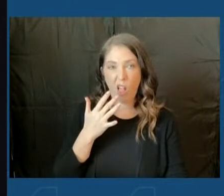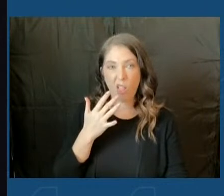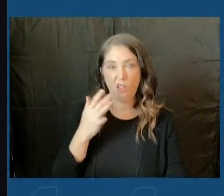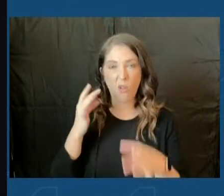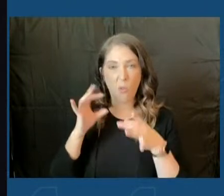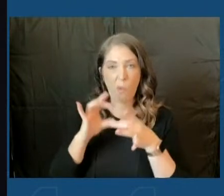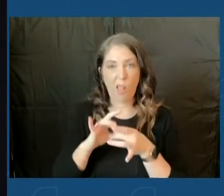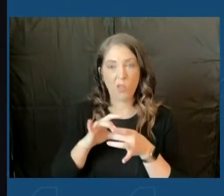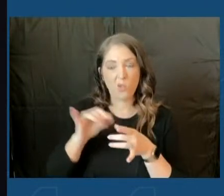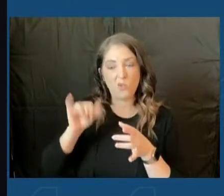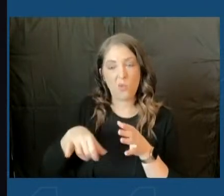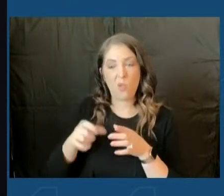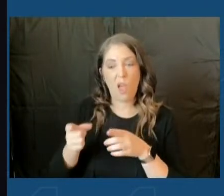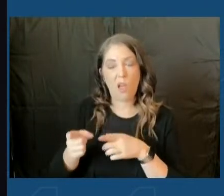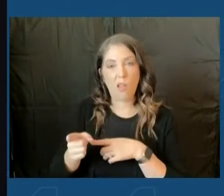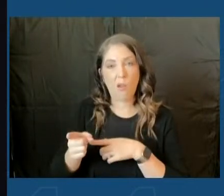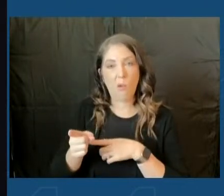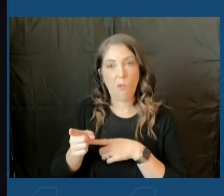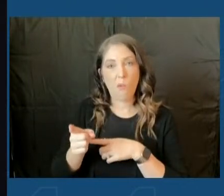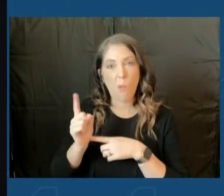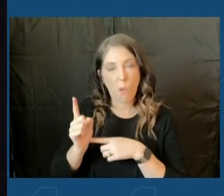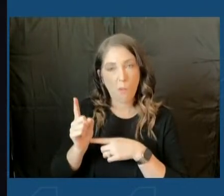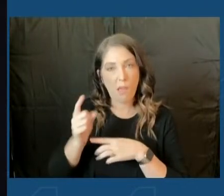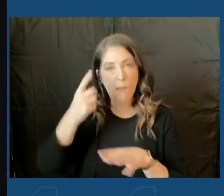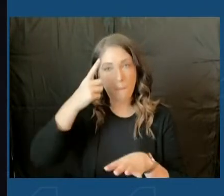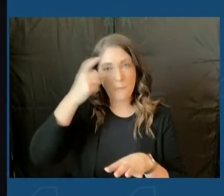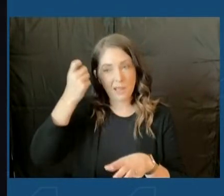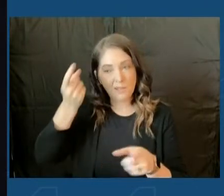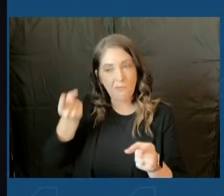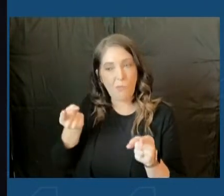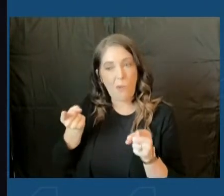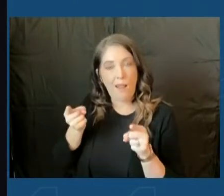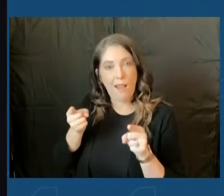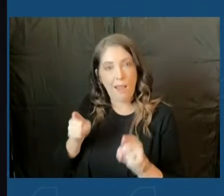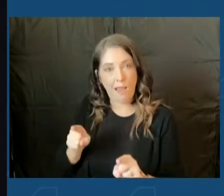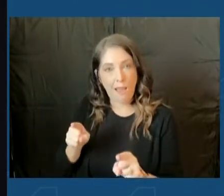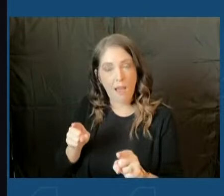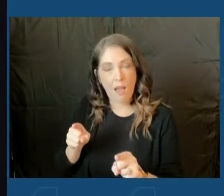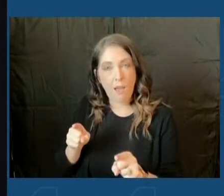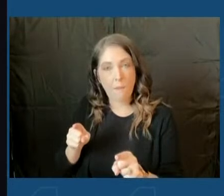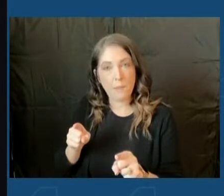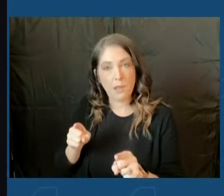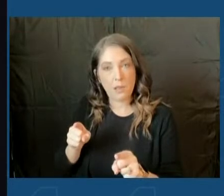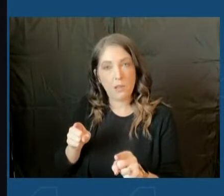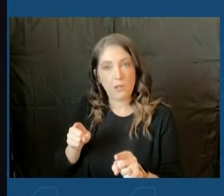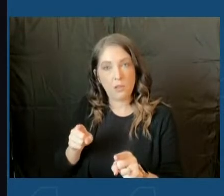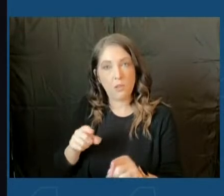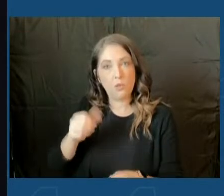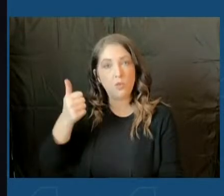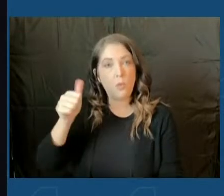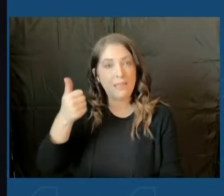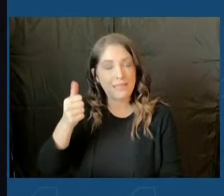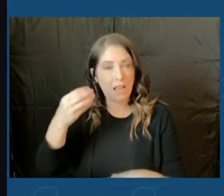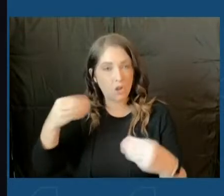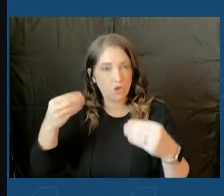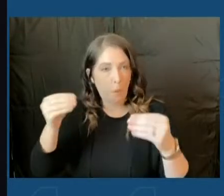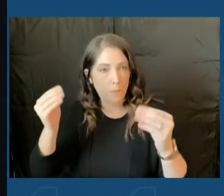moment, because of what happened to the 10 shoppers